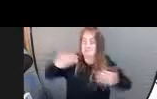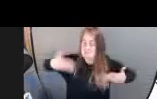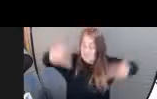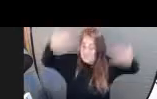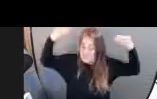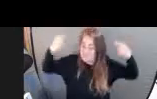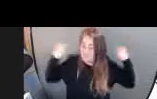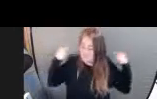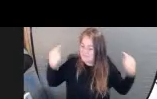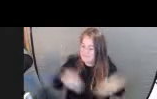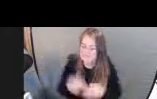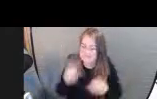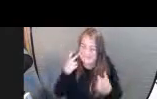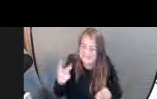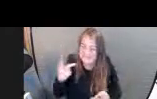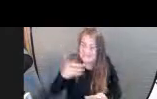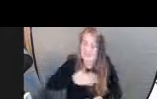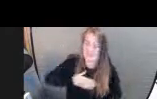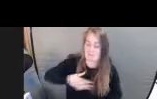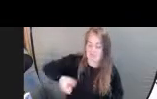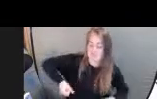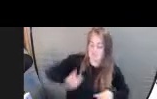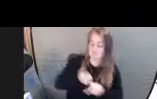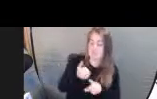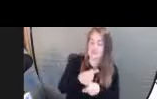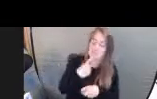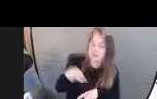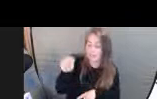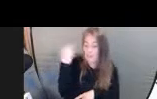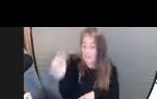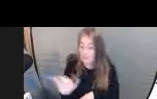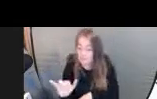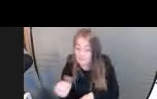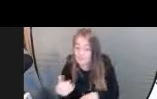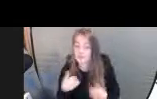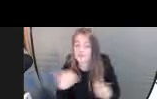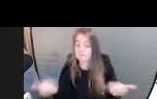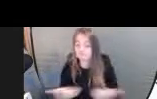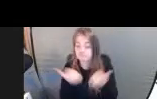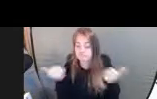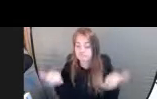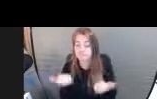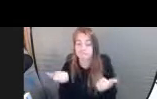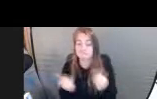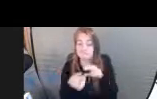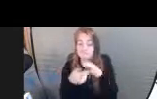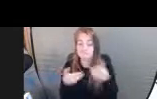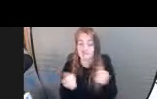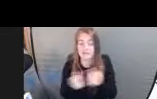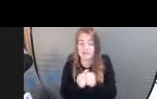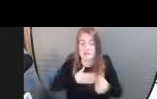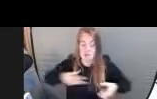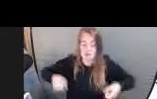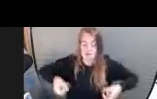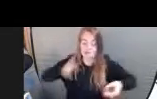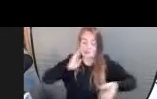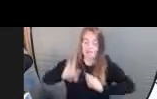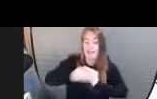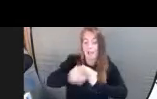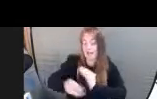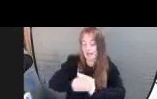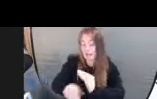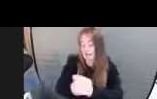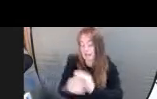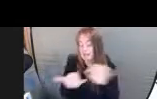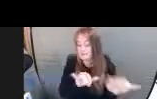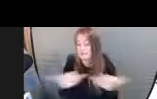office here, so my wheelchair is red and black, right? And I have a lot of things to me where I would accessorize my wheelchair just in the same